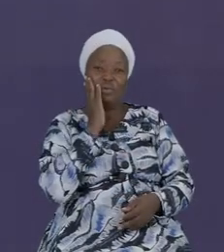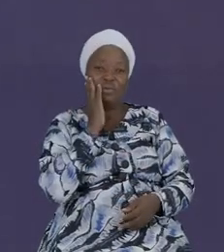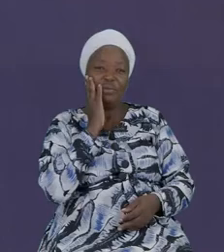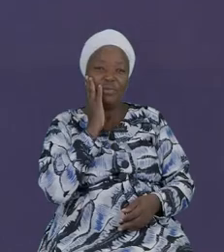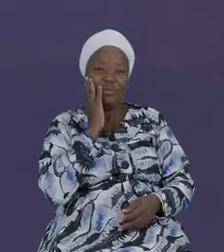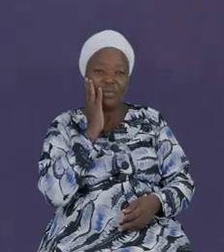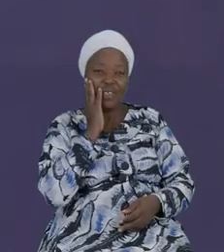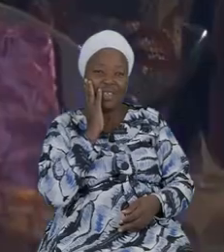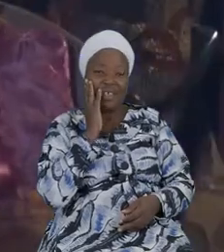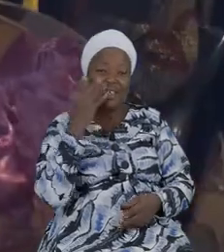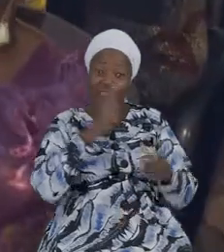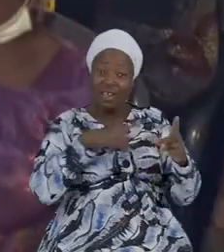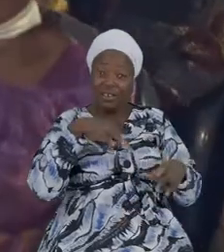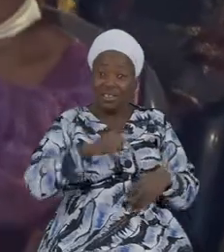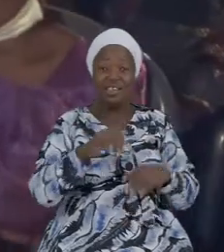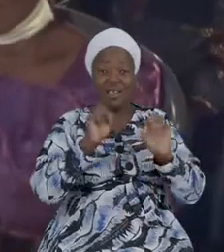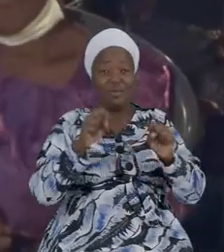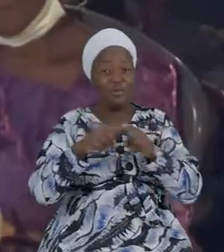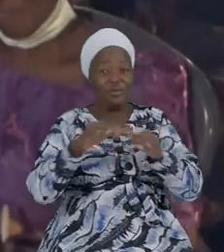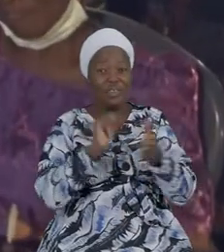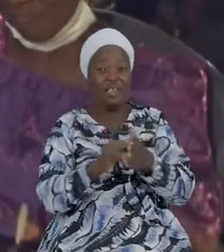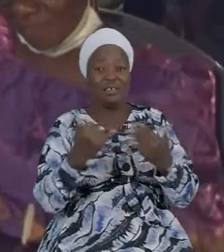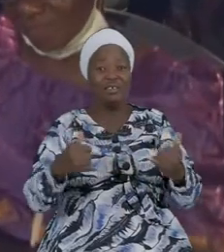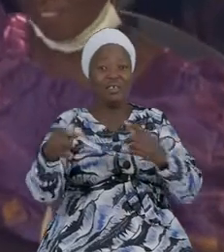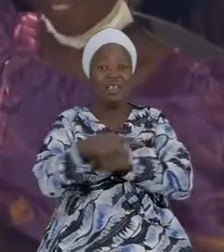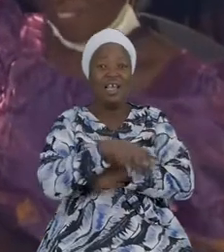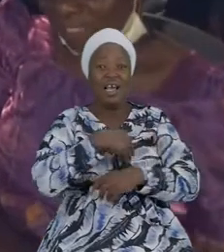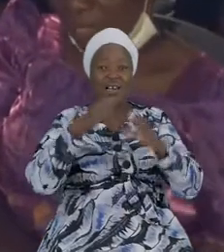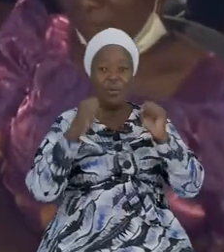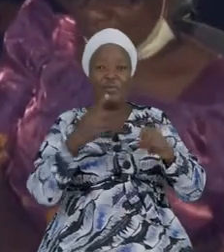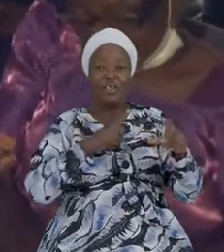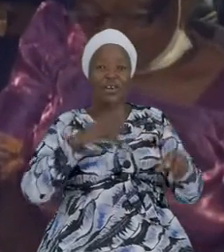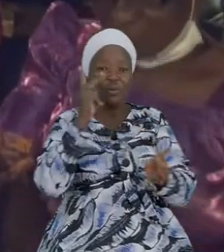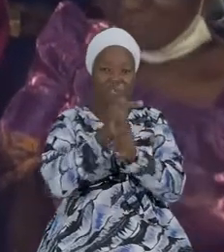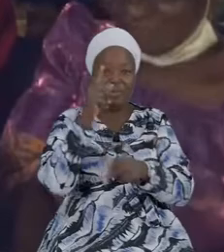still able to do that today. And the power of the Lord will keep you.